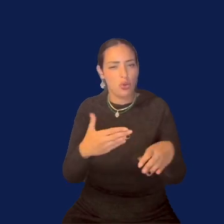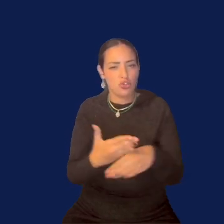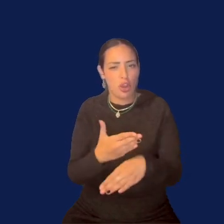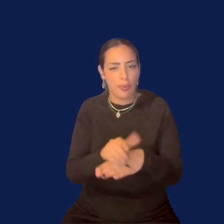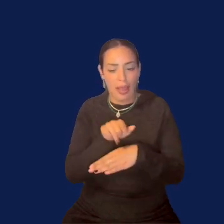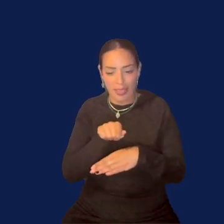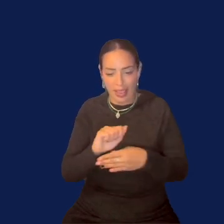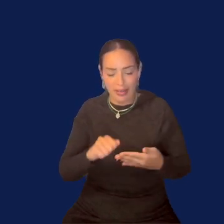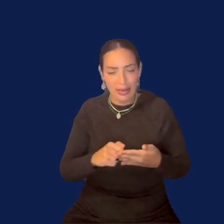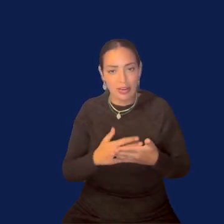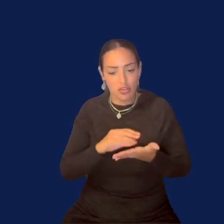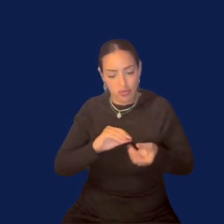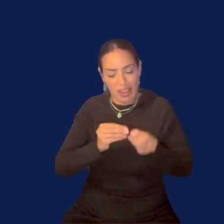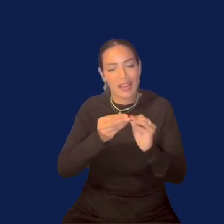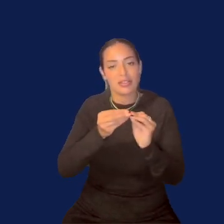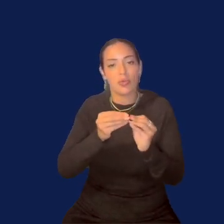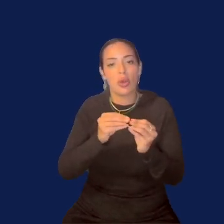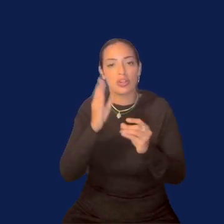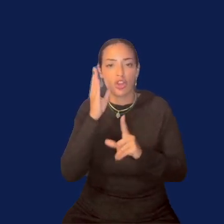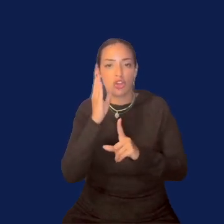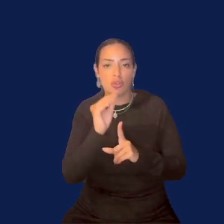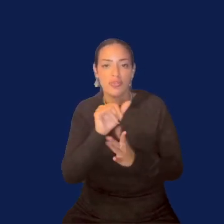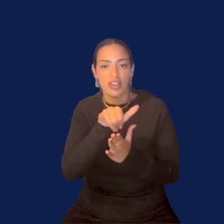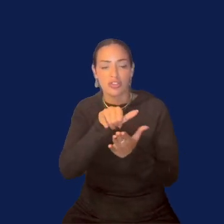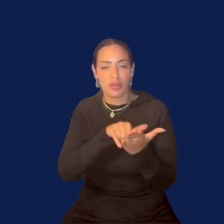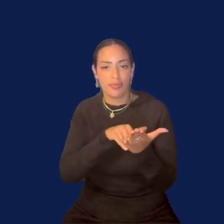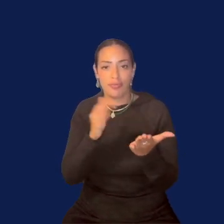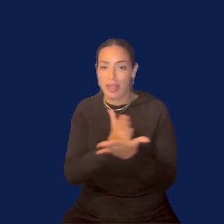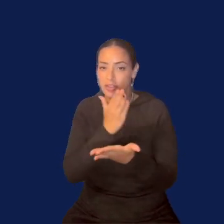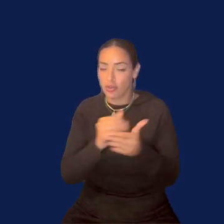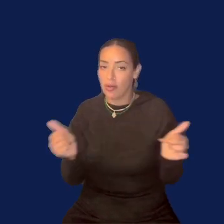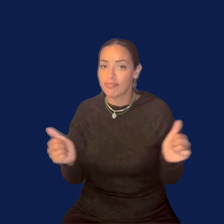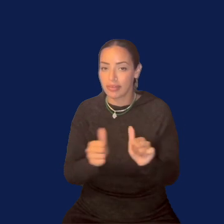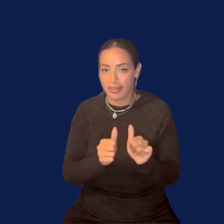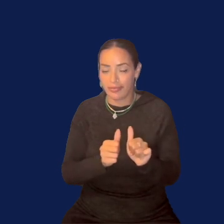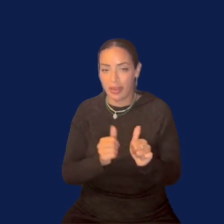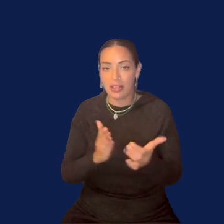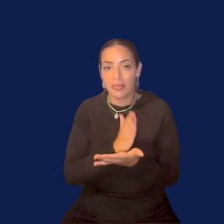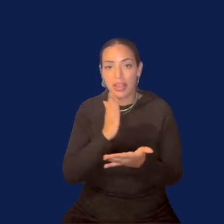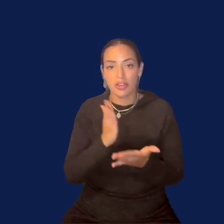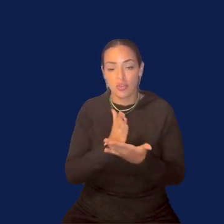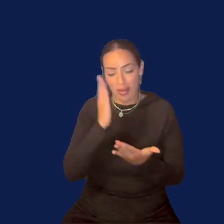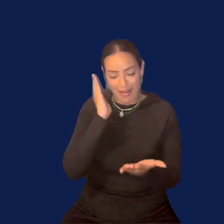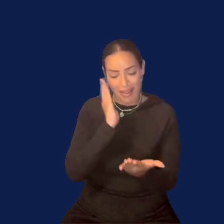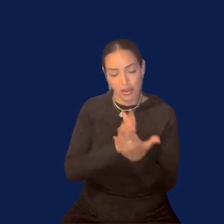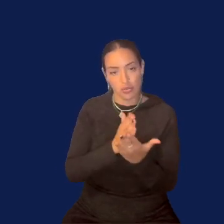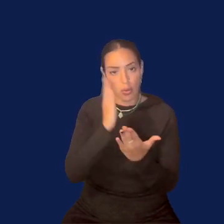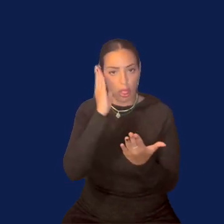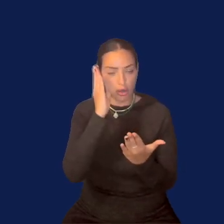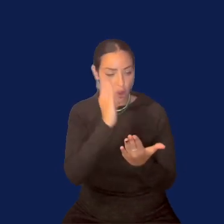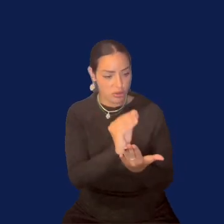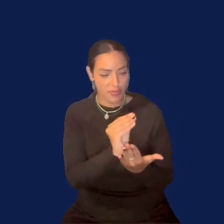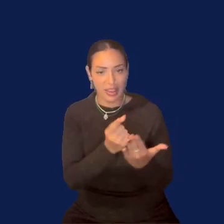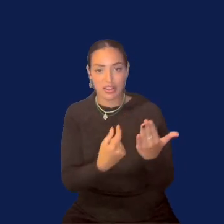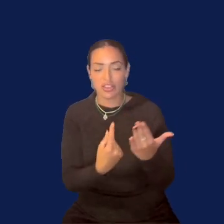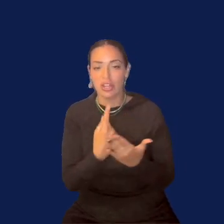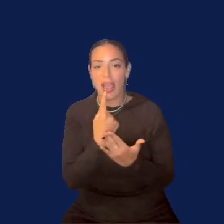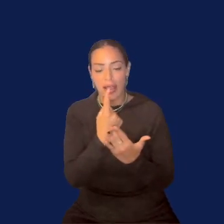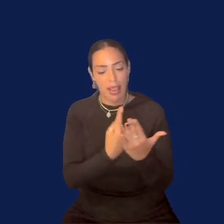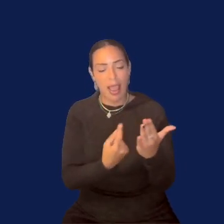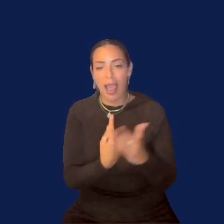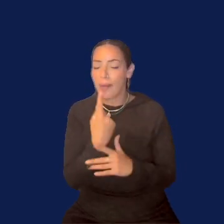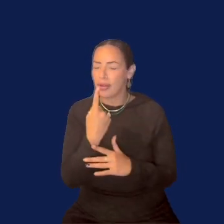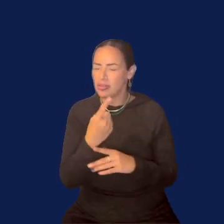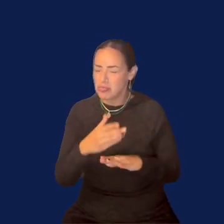there develop a notification script. Remember to keep it brief and to make sure that the actual notification itself takes place